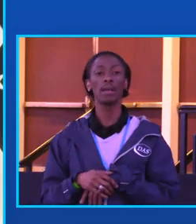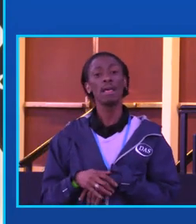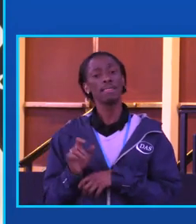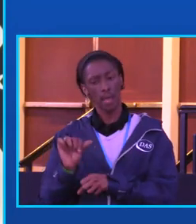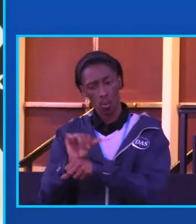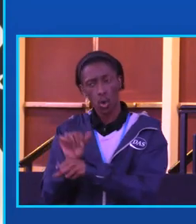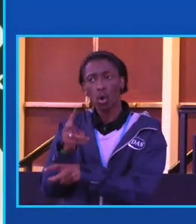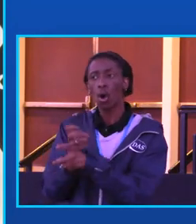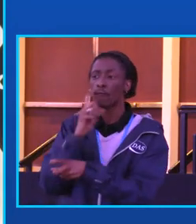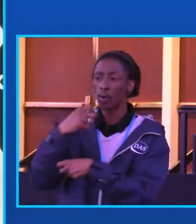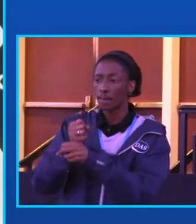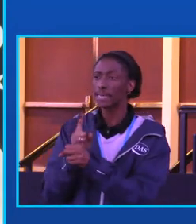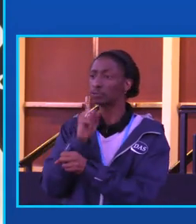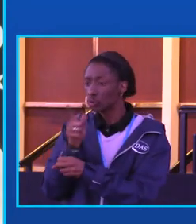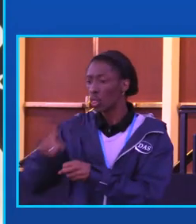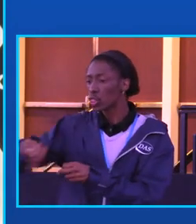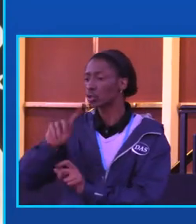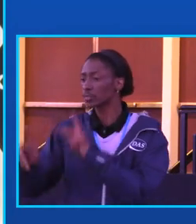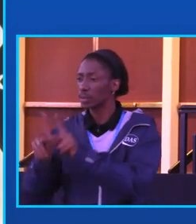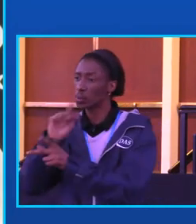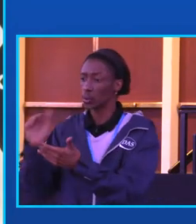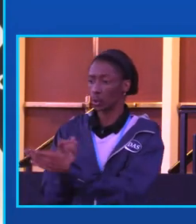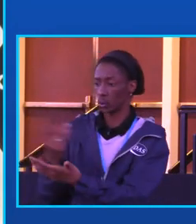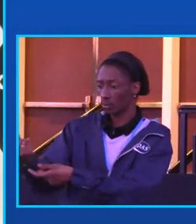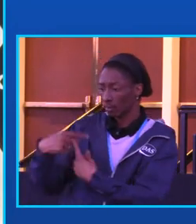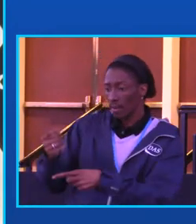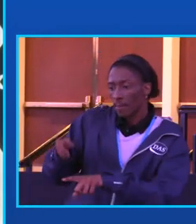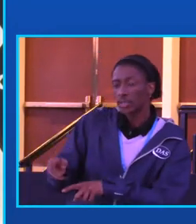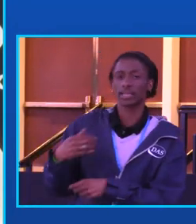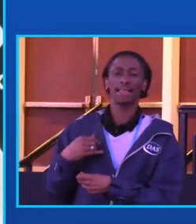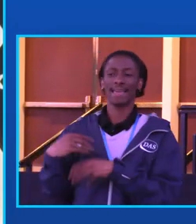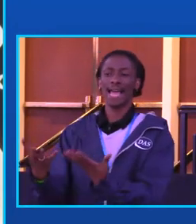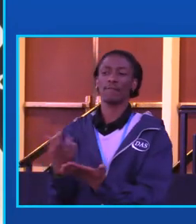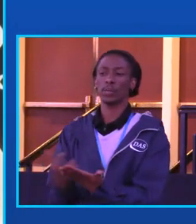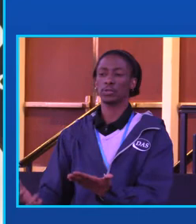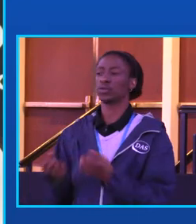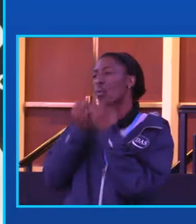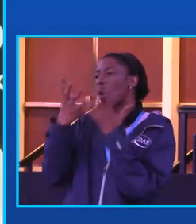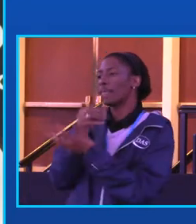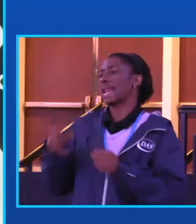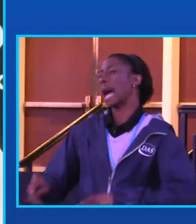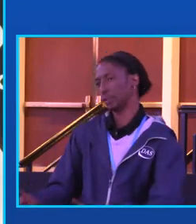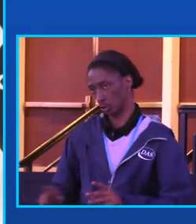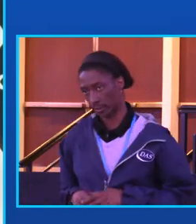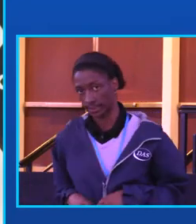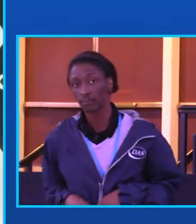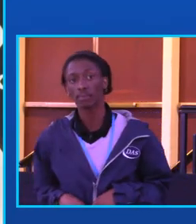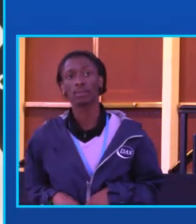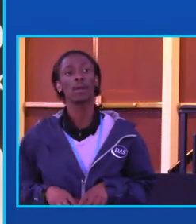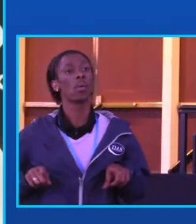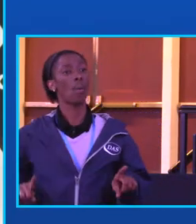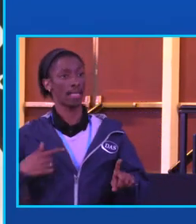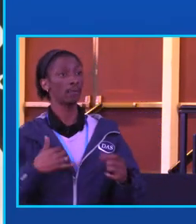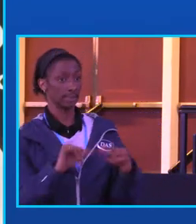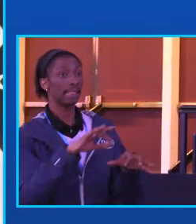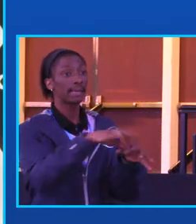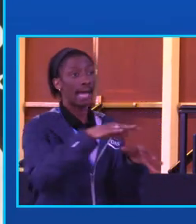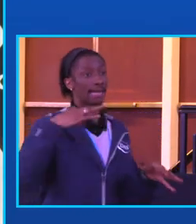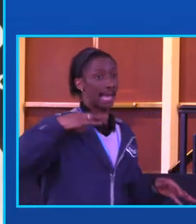that those new to our city are met with resources, warmth, and opportunity. While I was still a